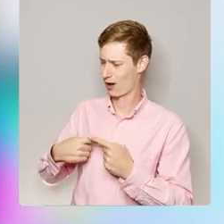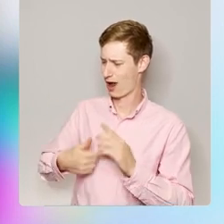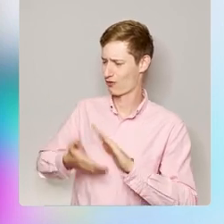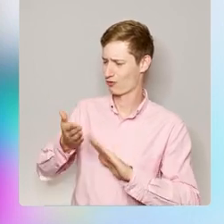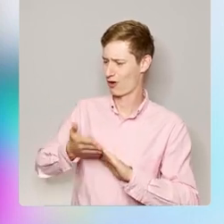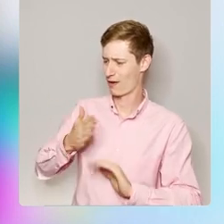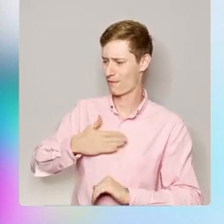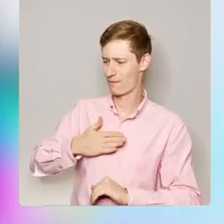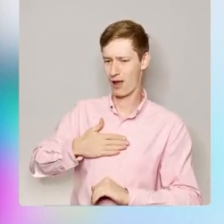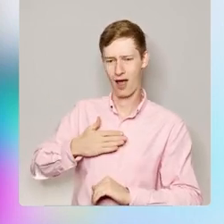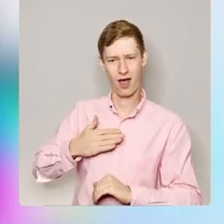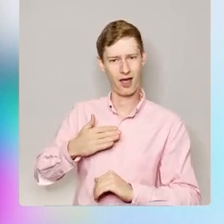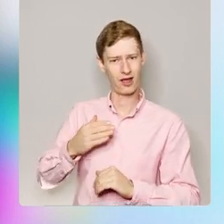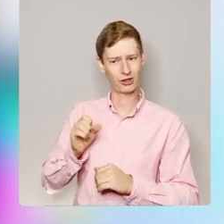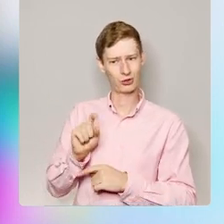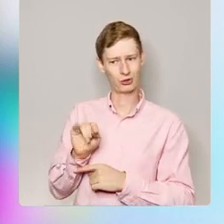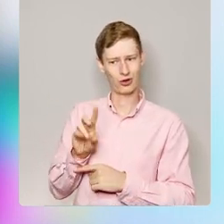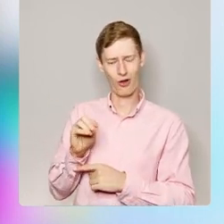when I ran my own studio.